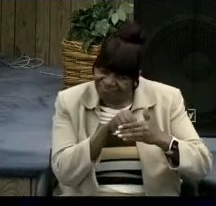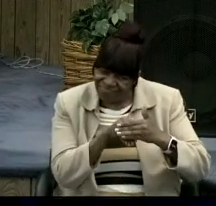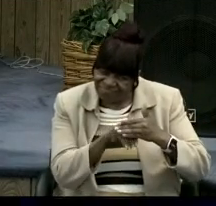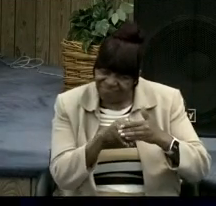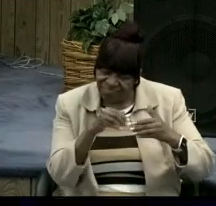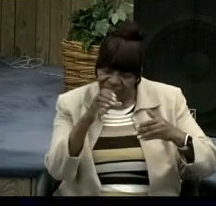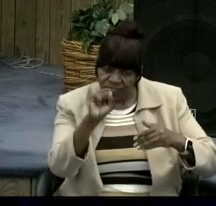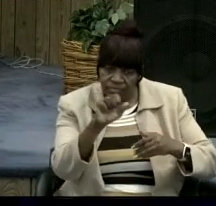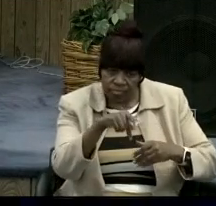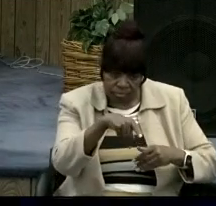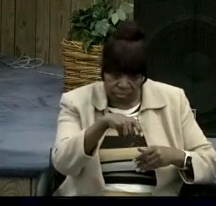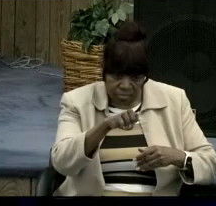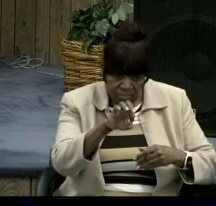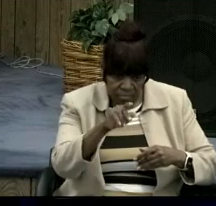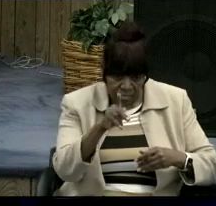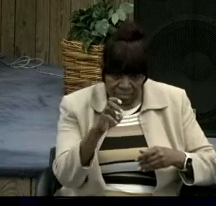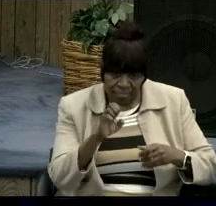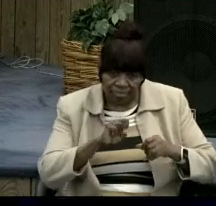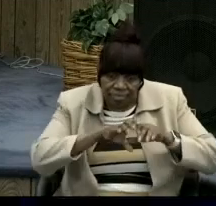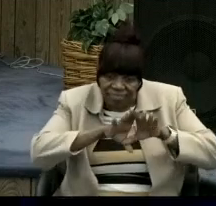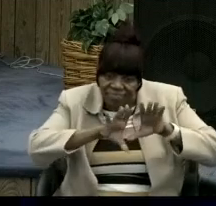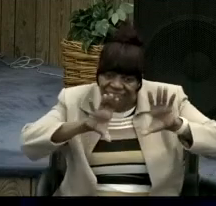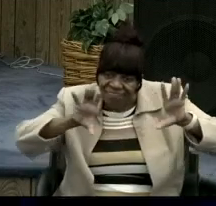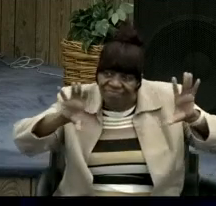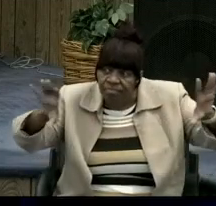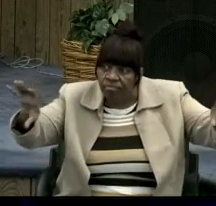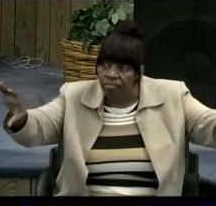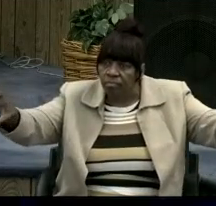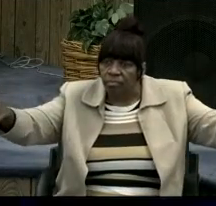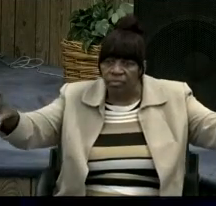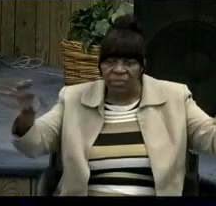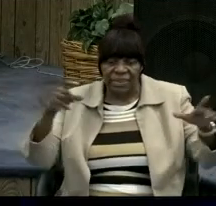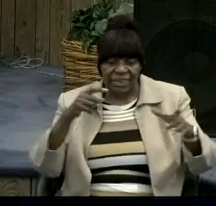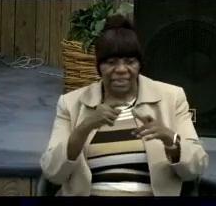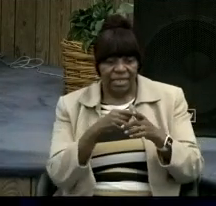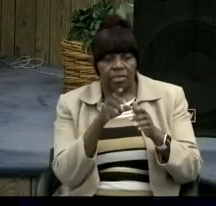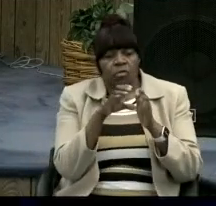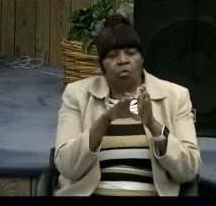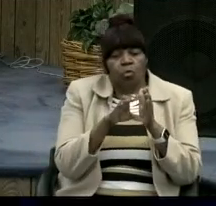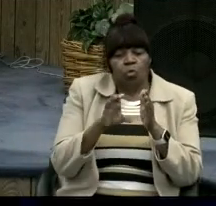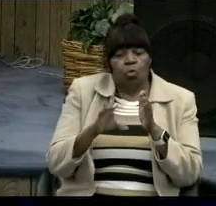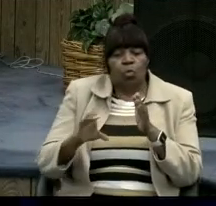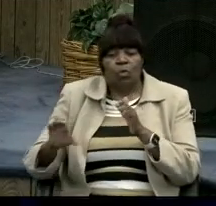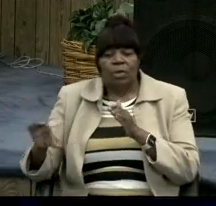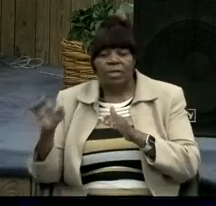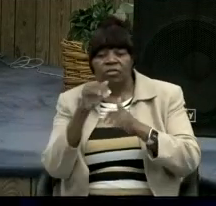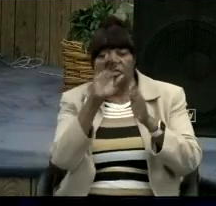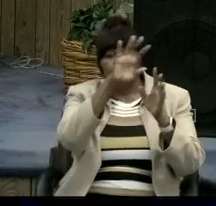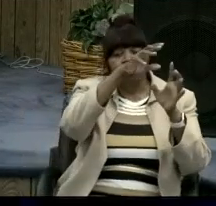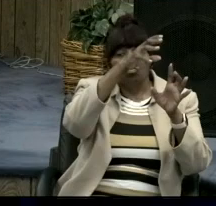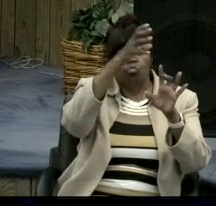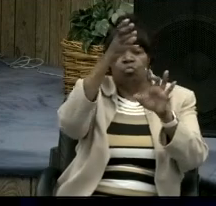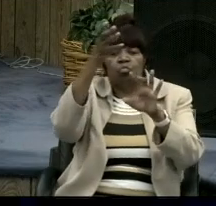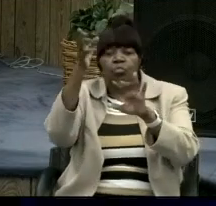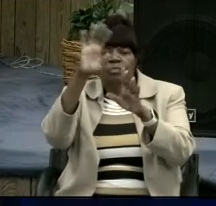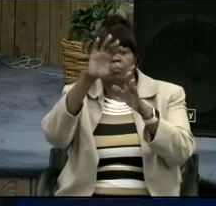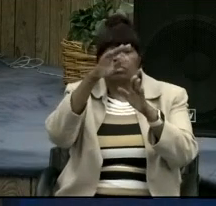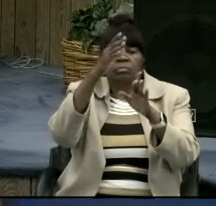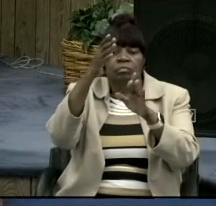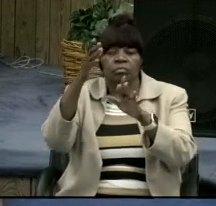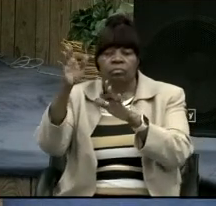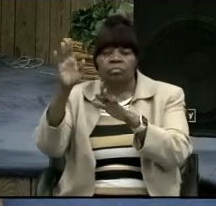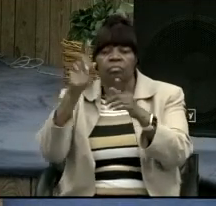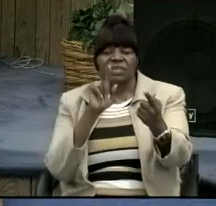the speakers that amplify it out to you. So there's waves in the air moving and